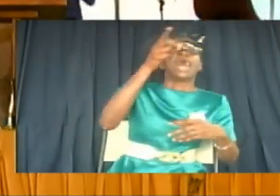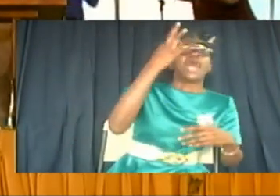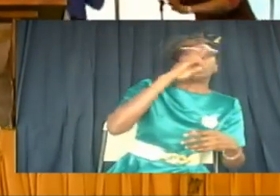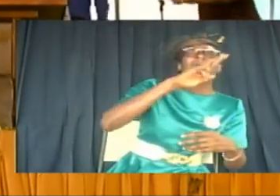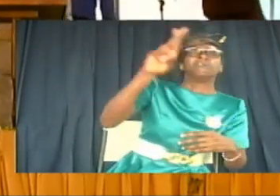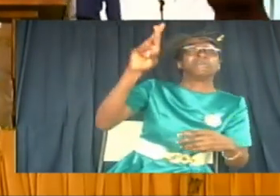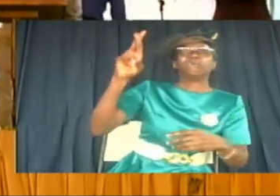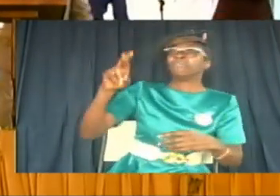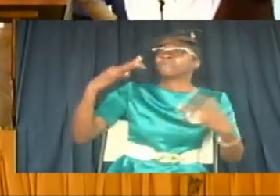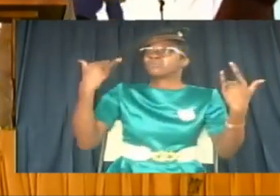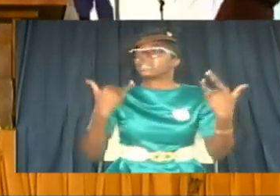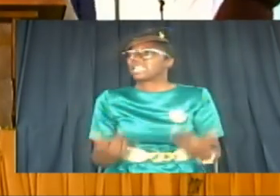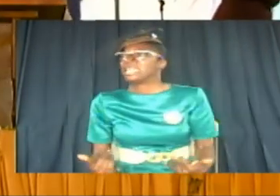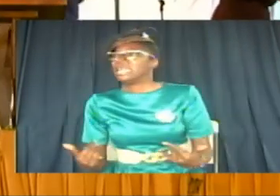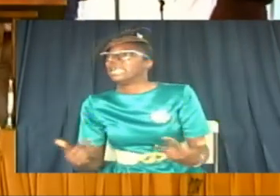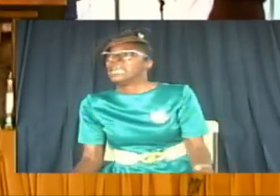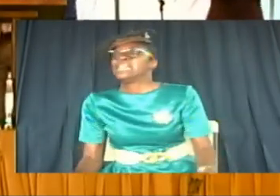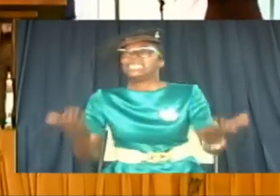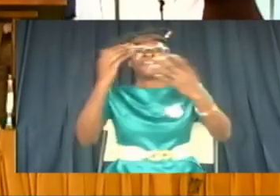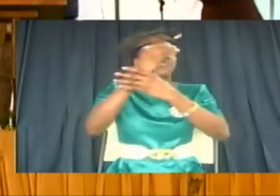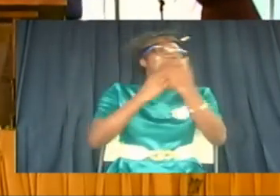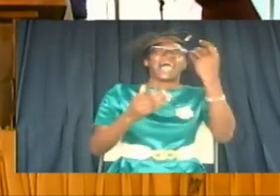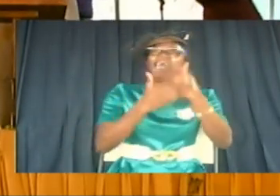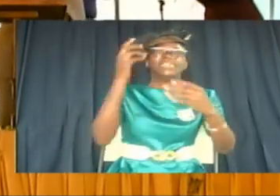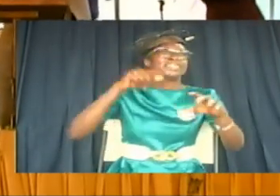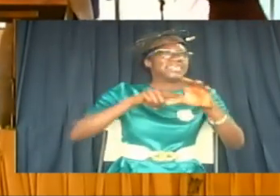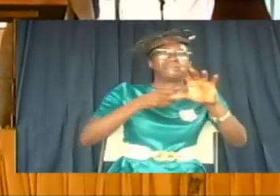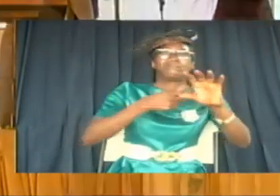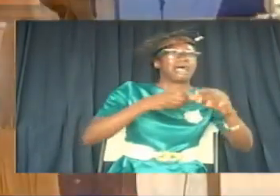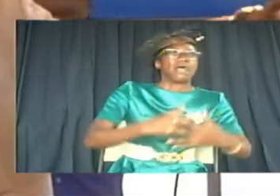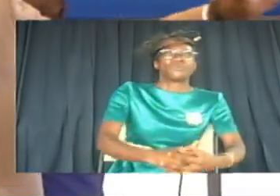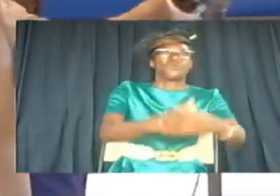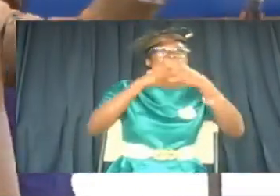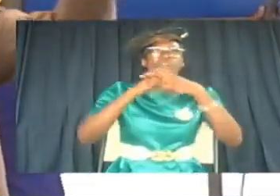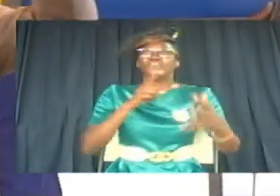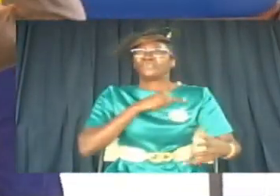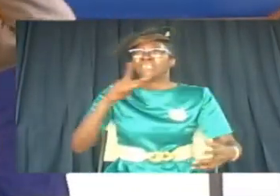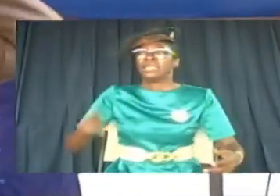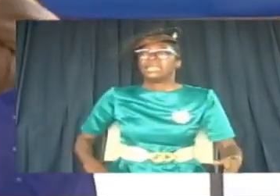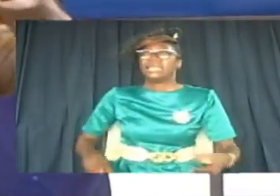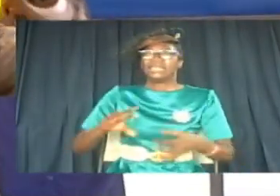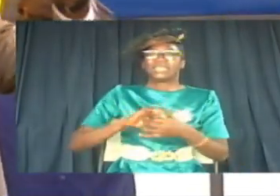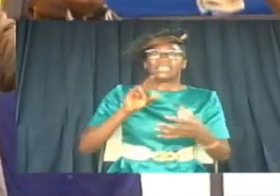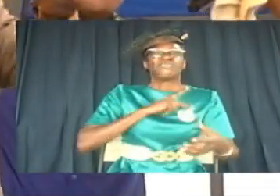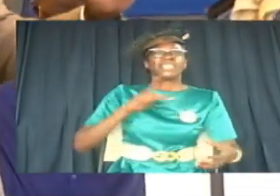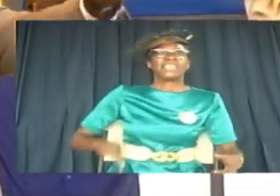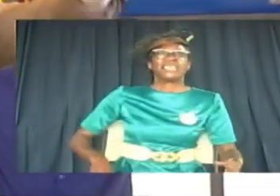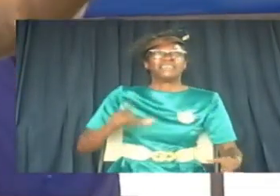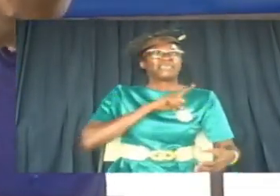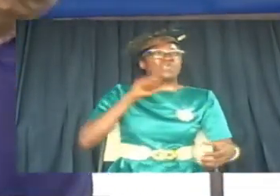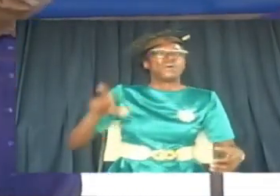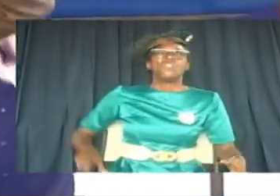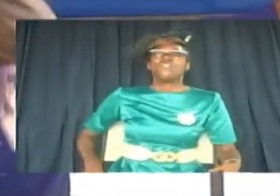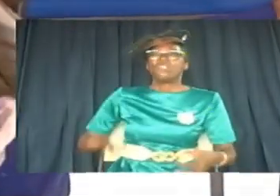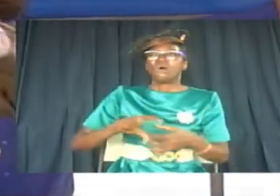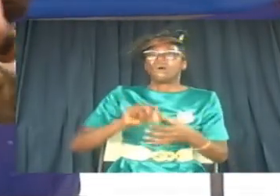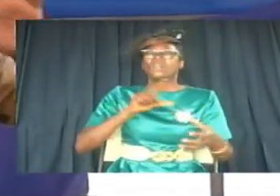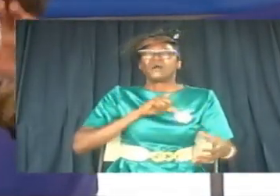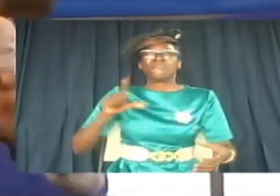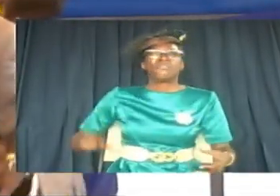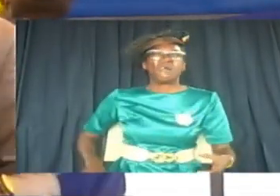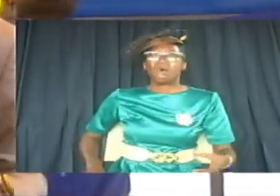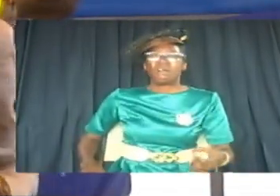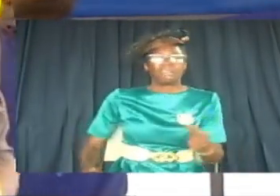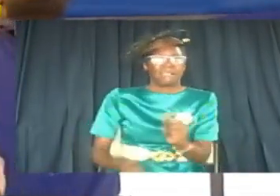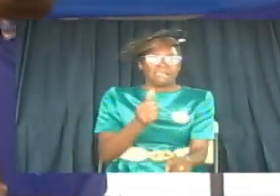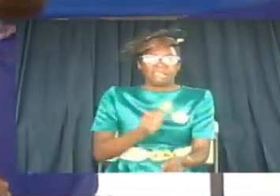Hallelujah. Could just lift your hands and begin to worship the King of Kings. the Lord of Lords, the conquering lion